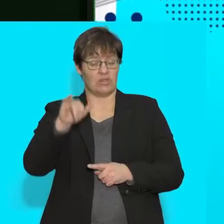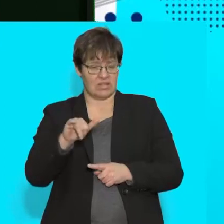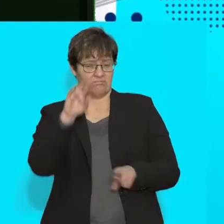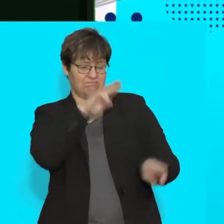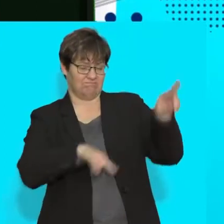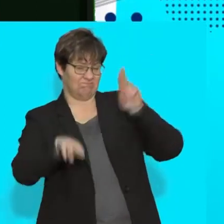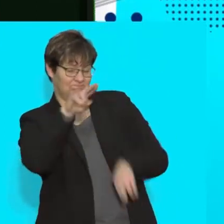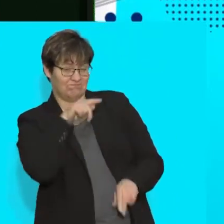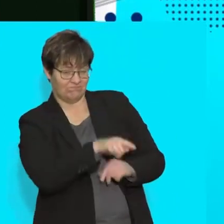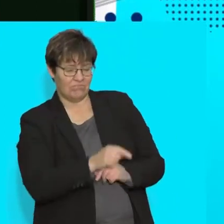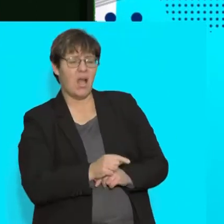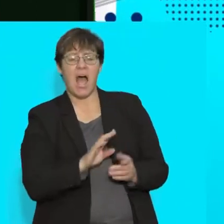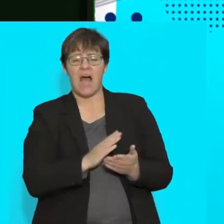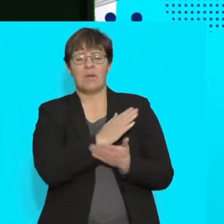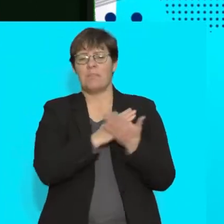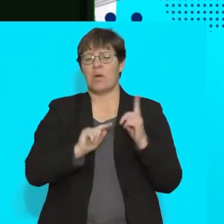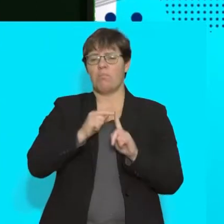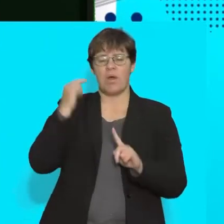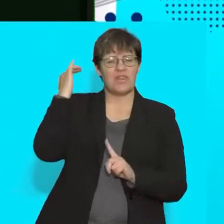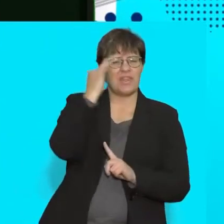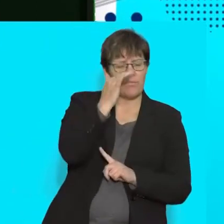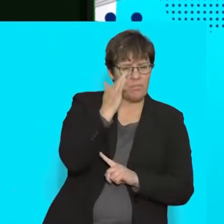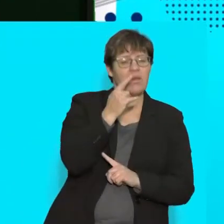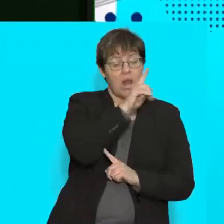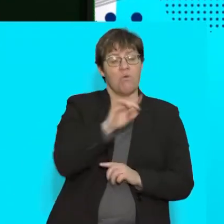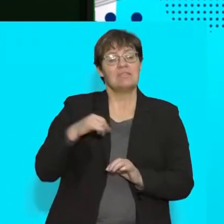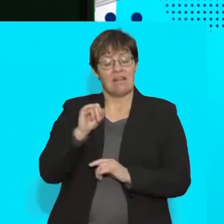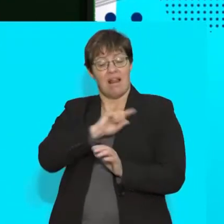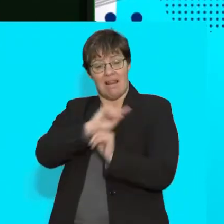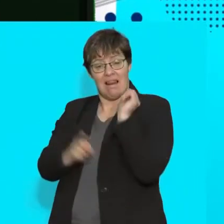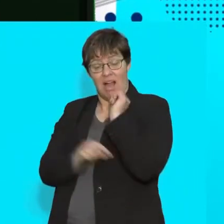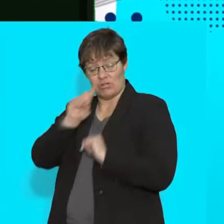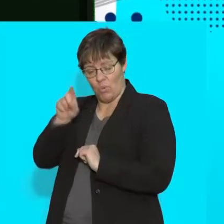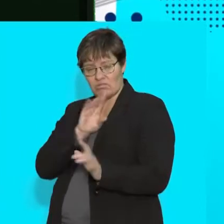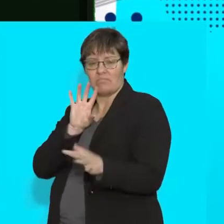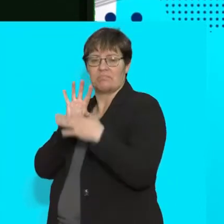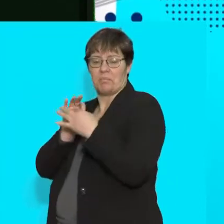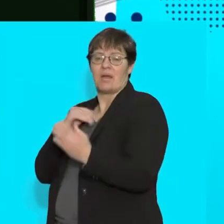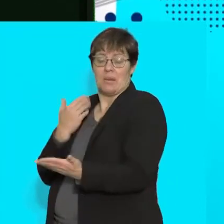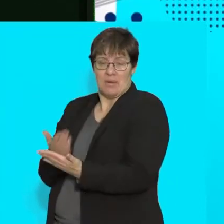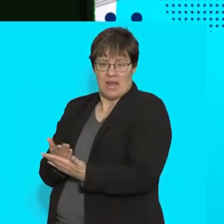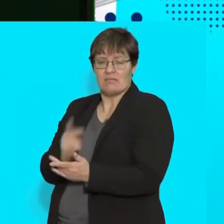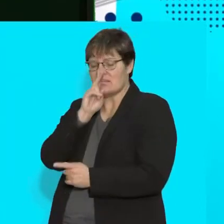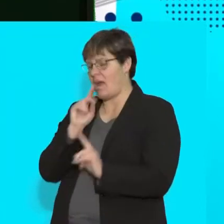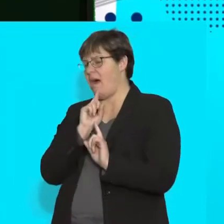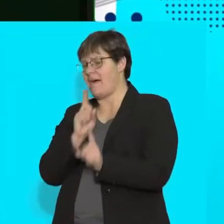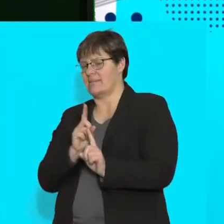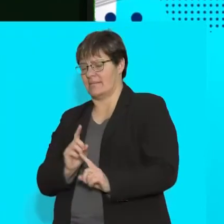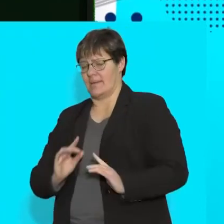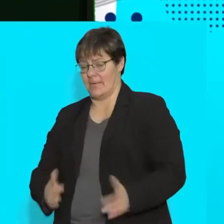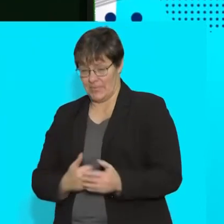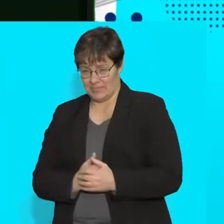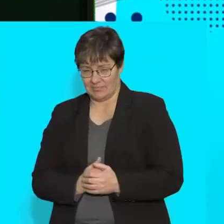talking about the midpoint theorem. Now we're going to try and apply it to the last questions and see exactly how we can do that.